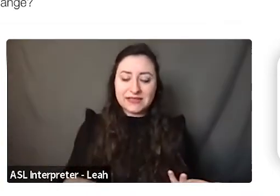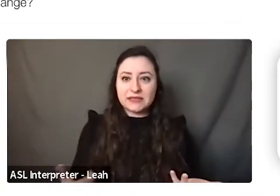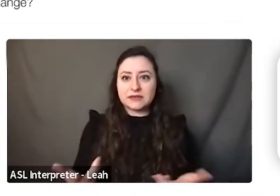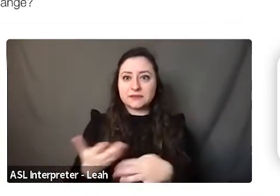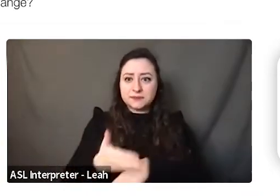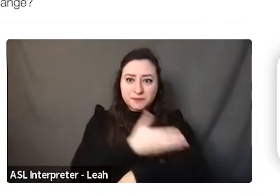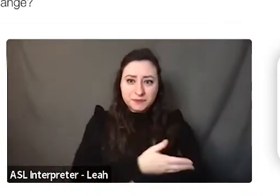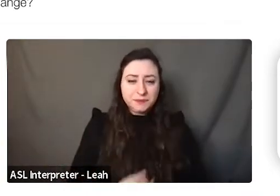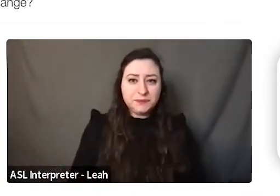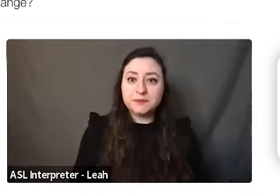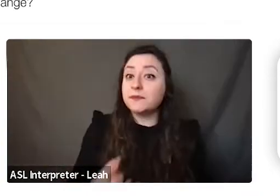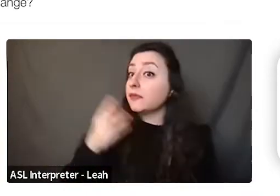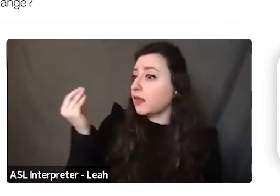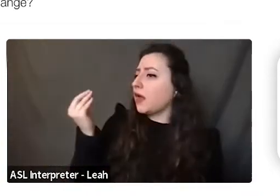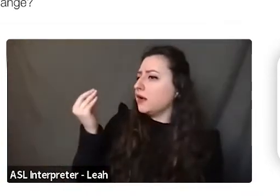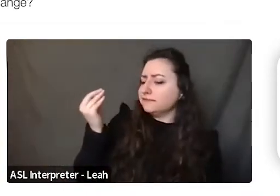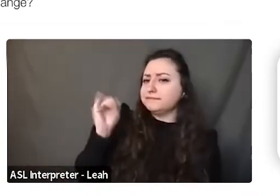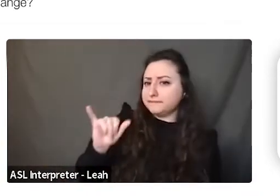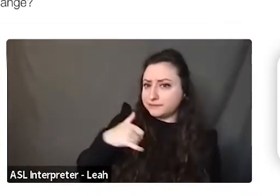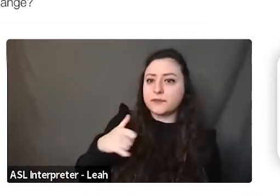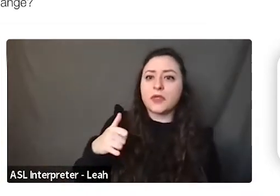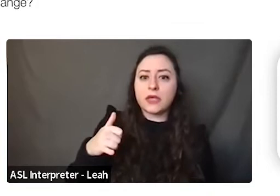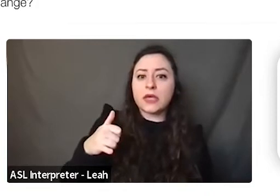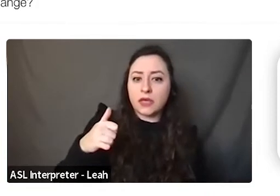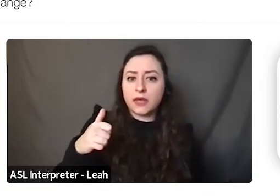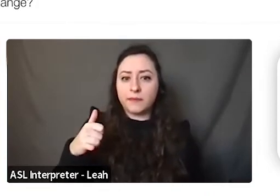Absolutely, and we found ourselves even saying these things when we were in